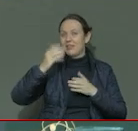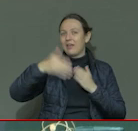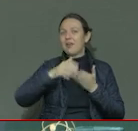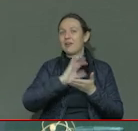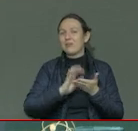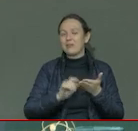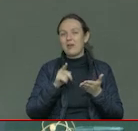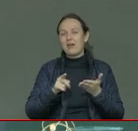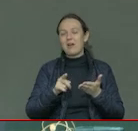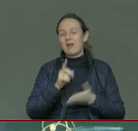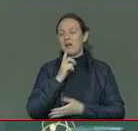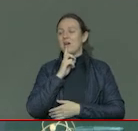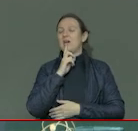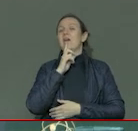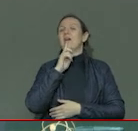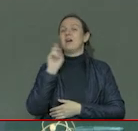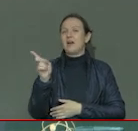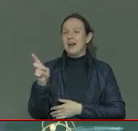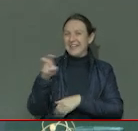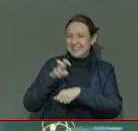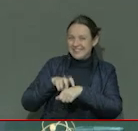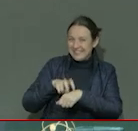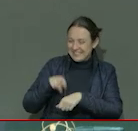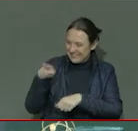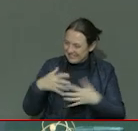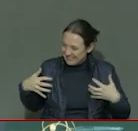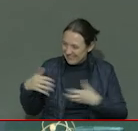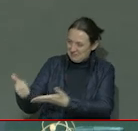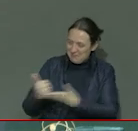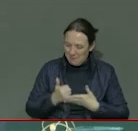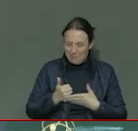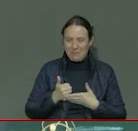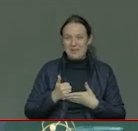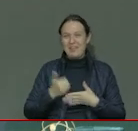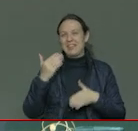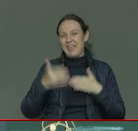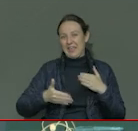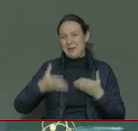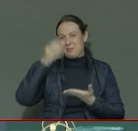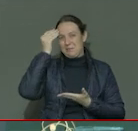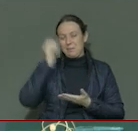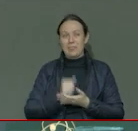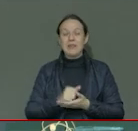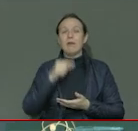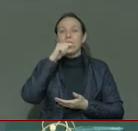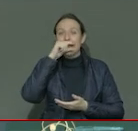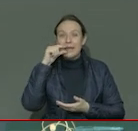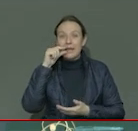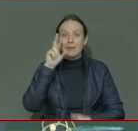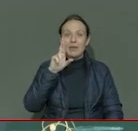realizes, I actually need Richard Parker. All right. So let's talk about the name Richard